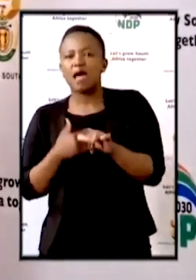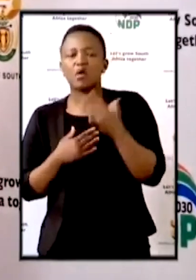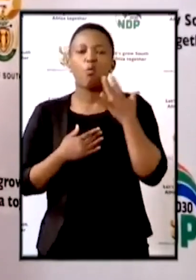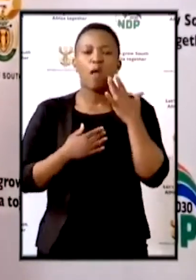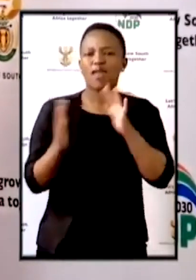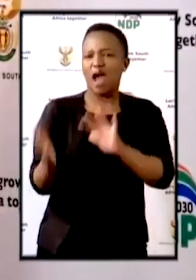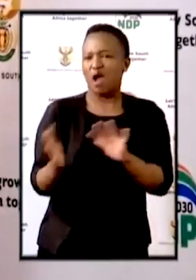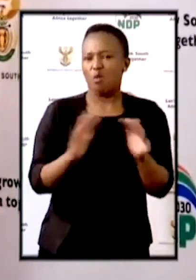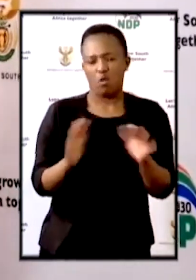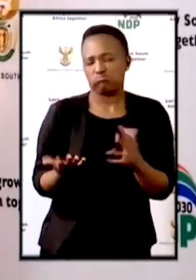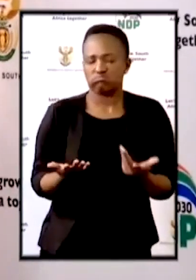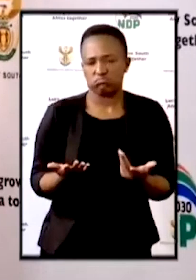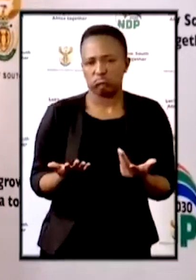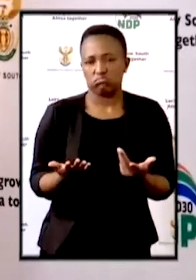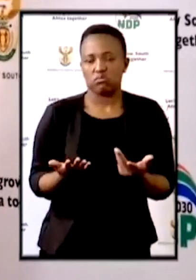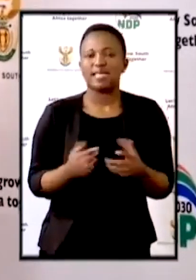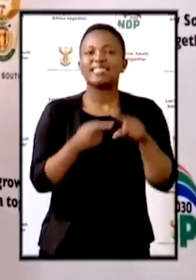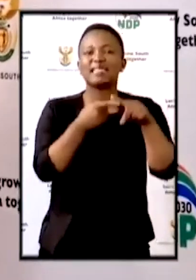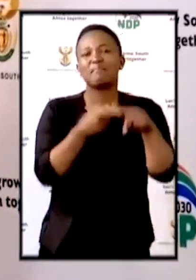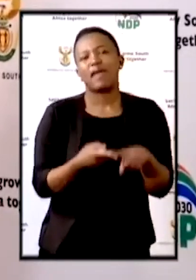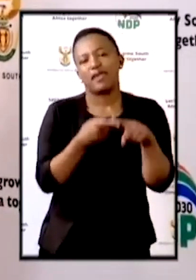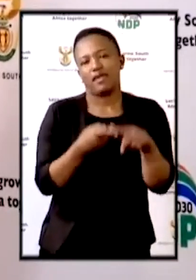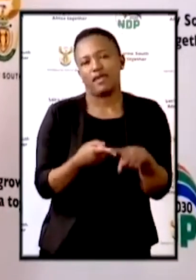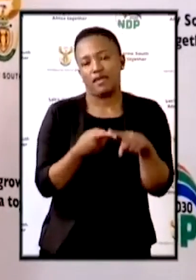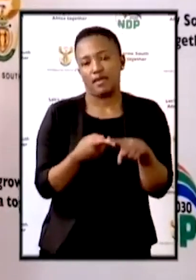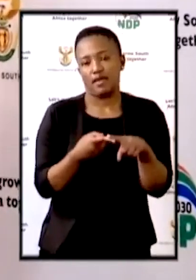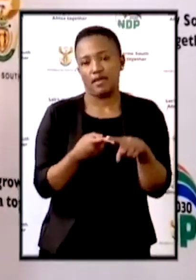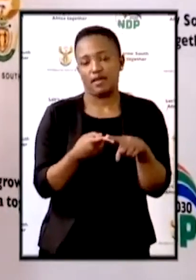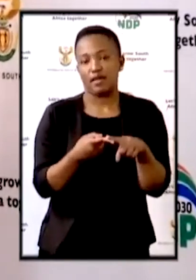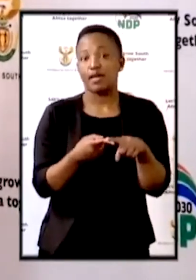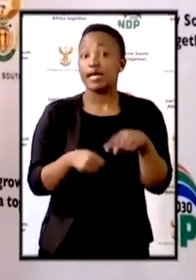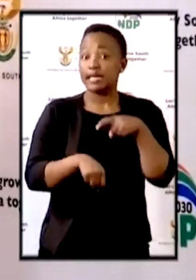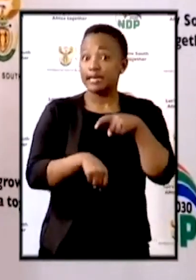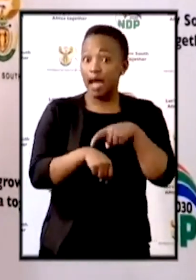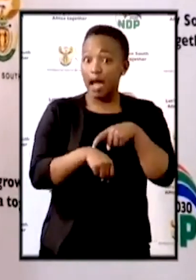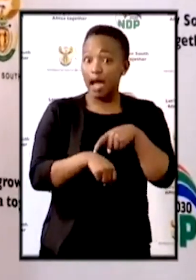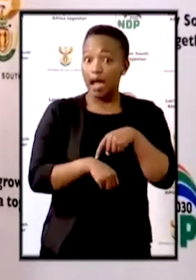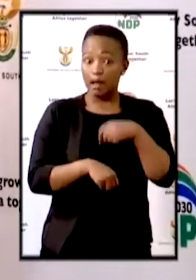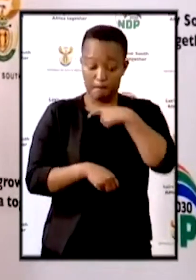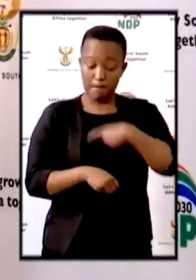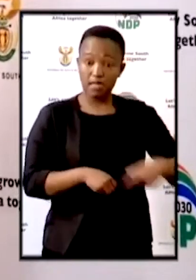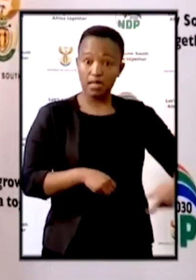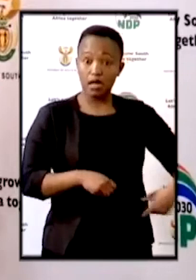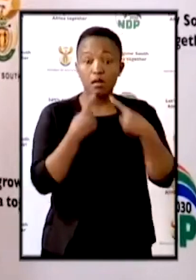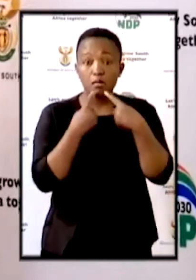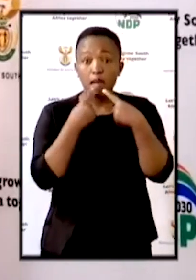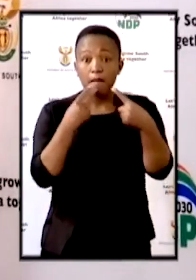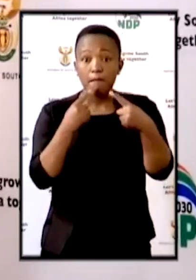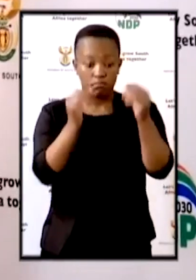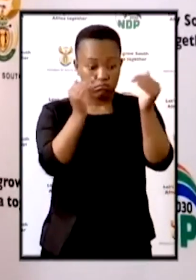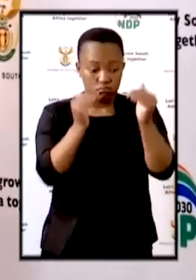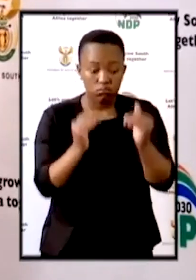will level 2 be. It will depend on when the president announces move to level